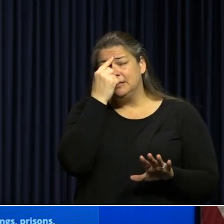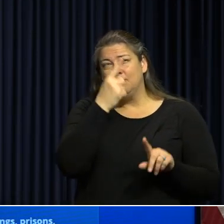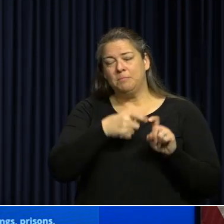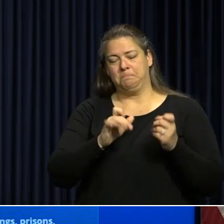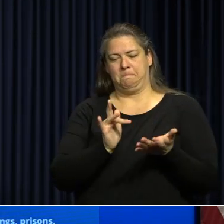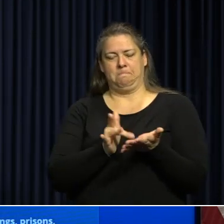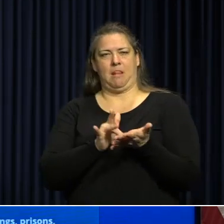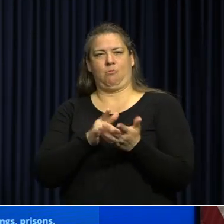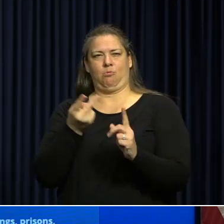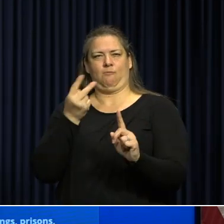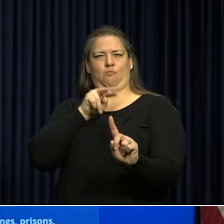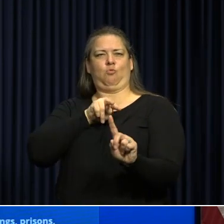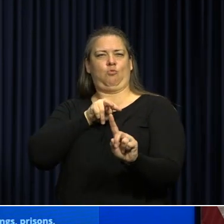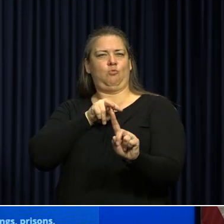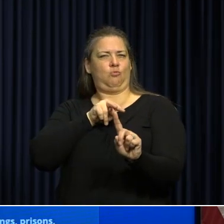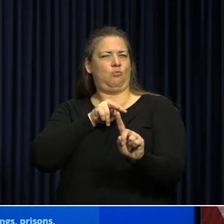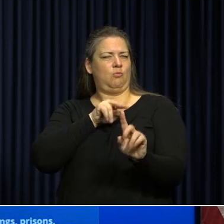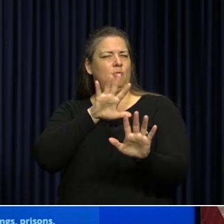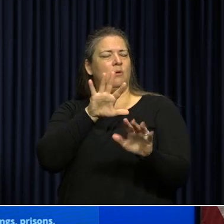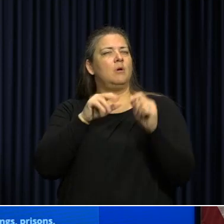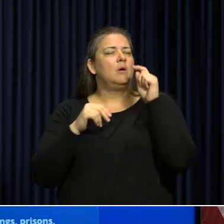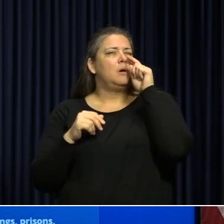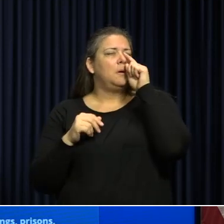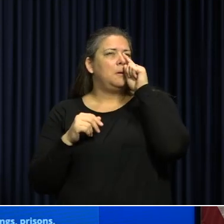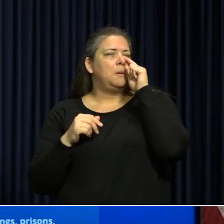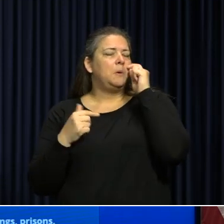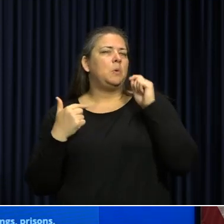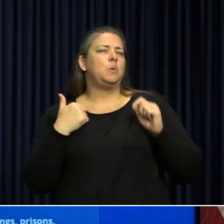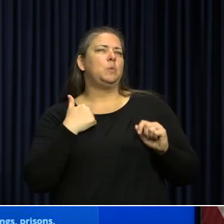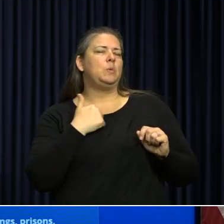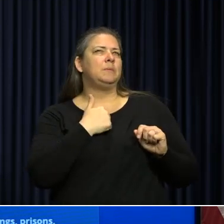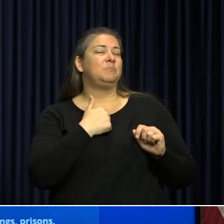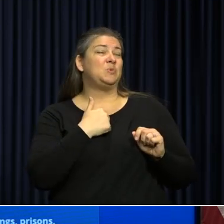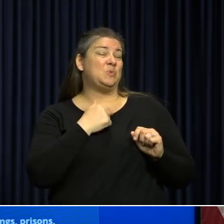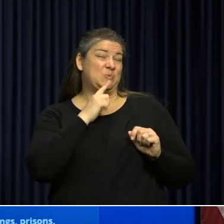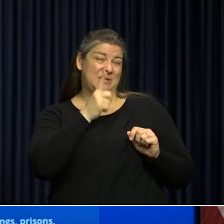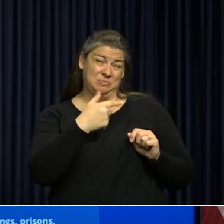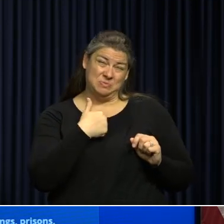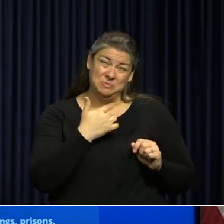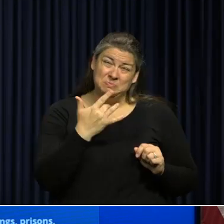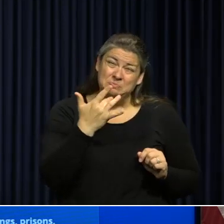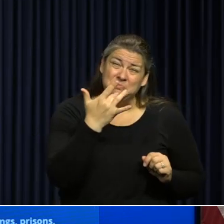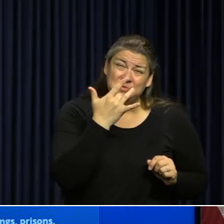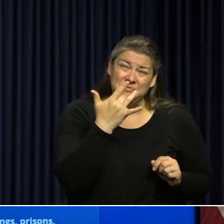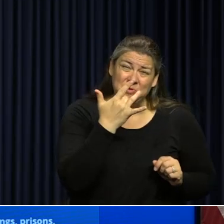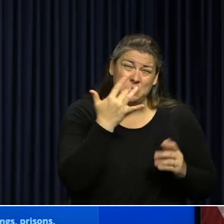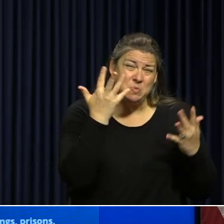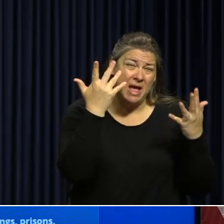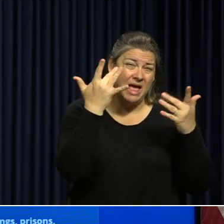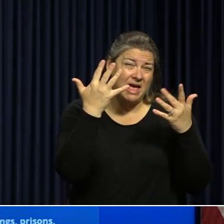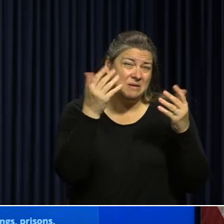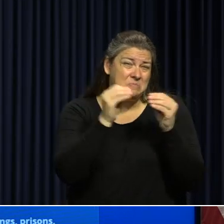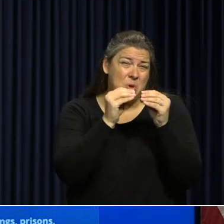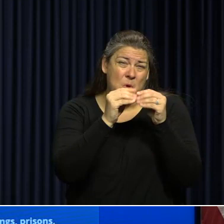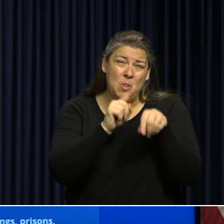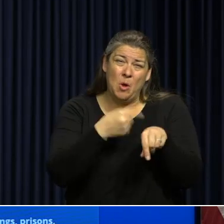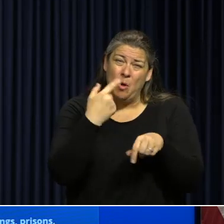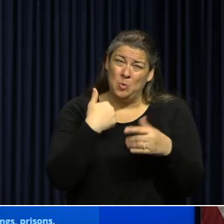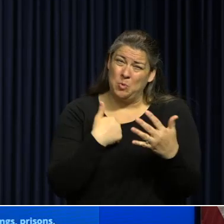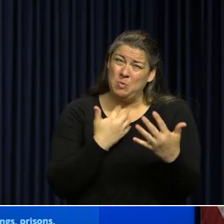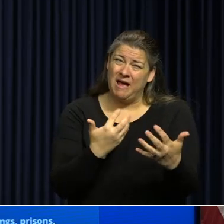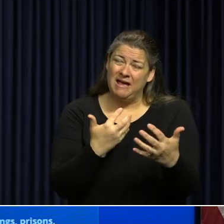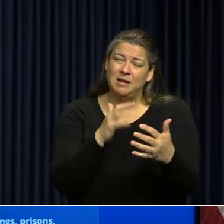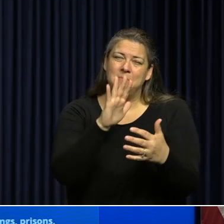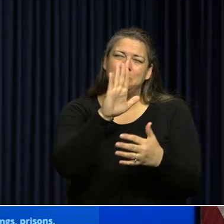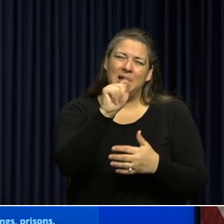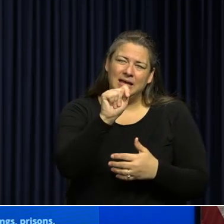medical standpoint, we would probably prefer to wait even longer before lifting any restrictions. But we're trying to